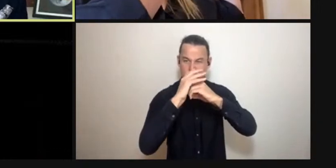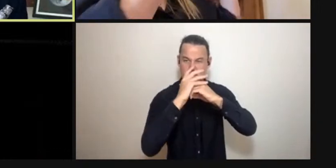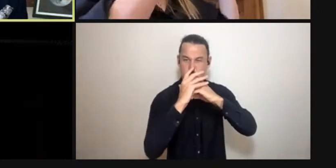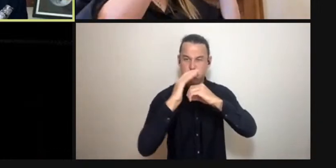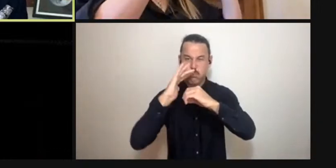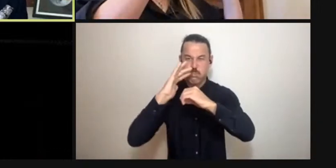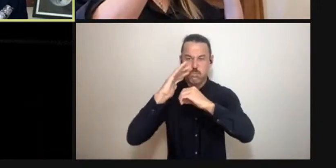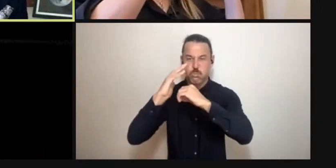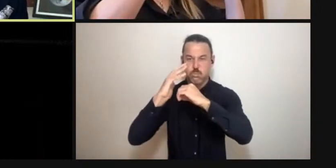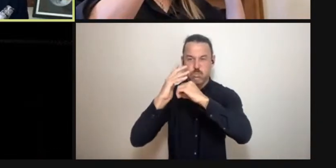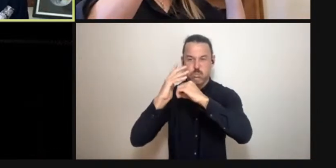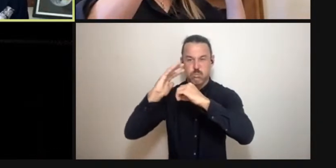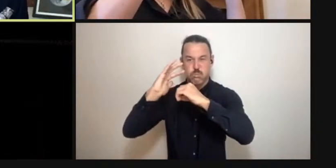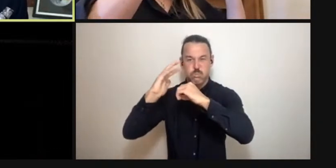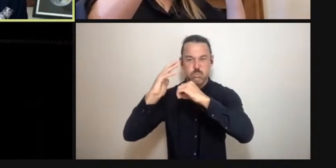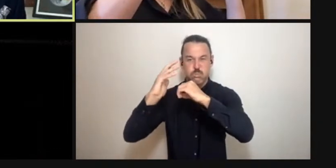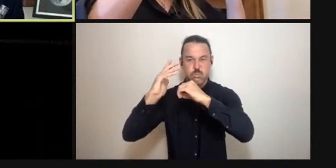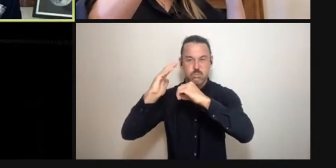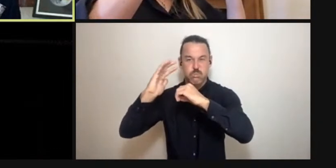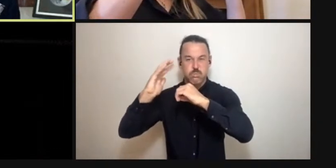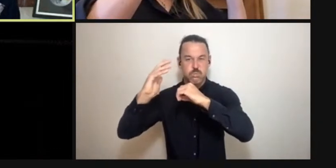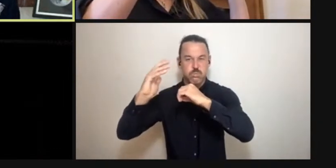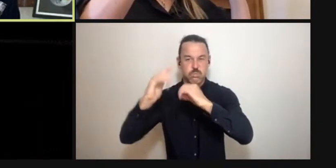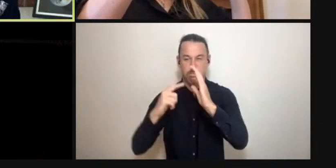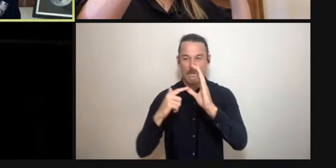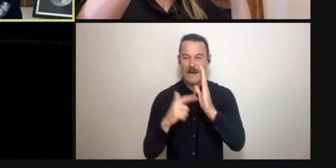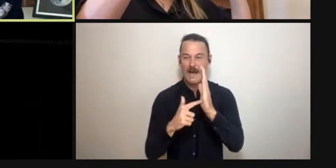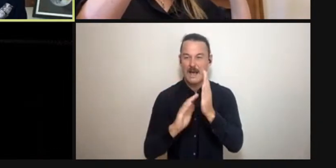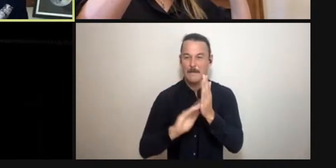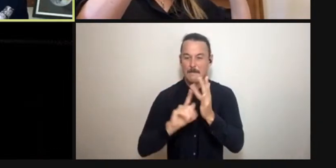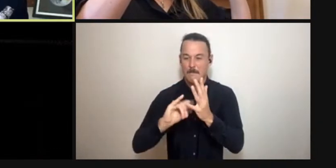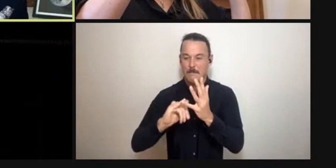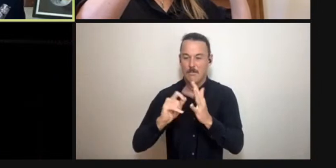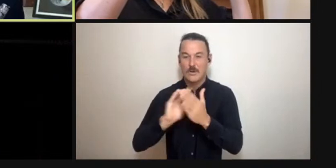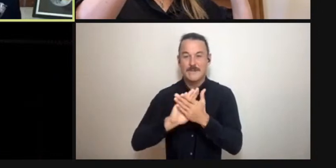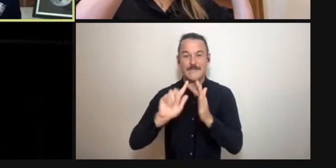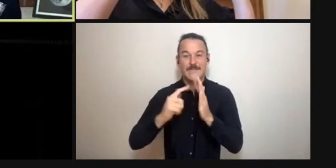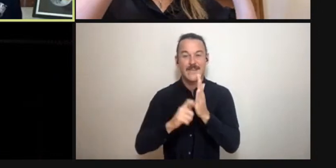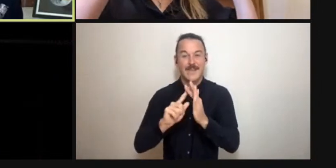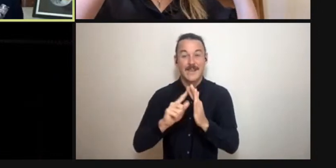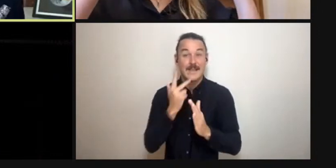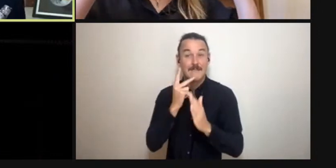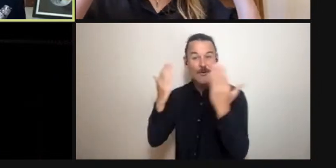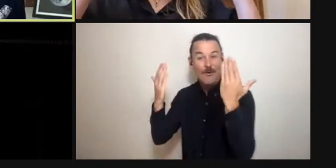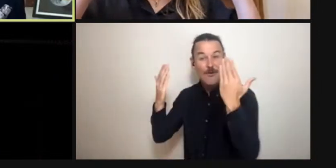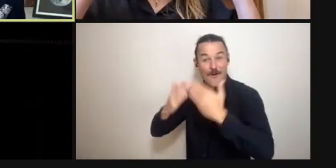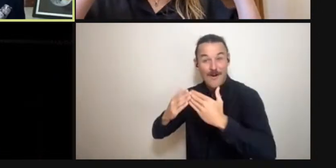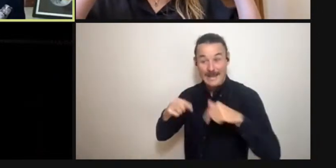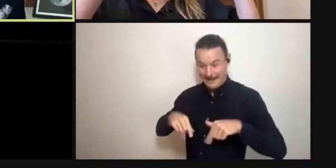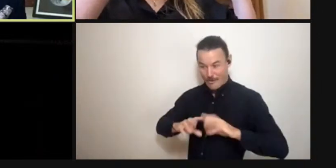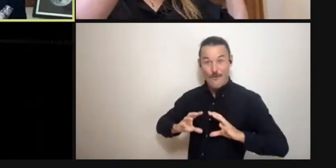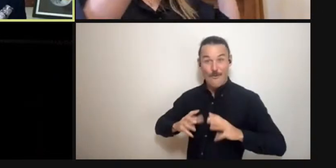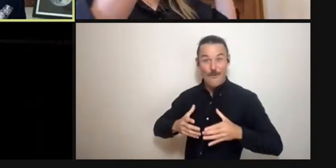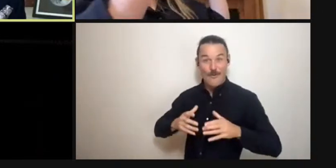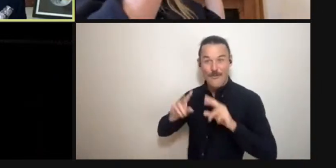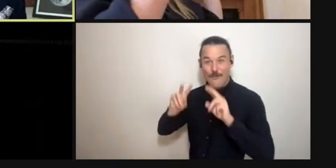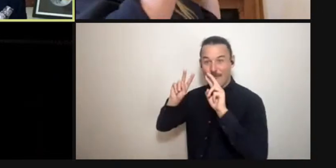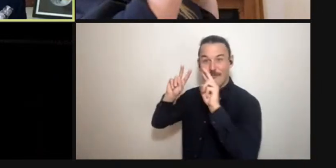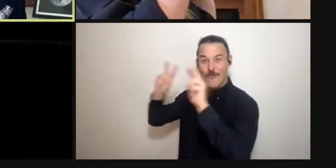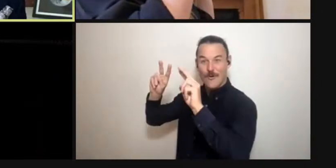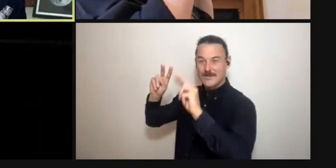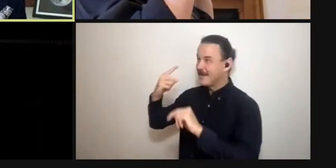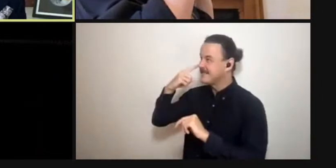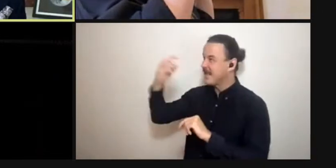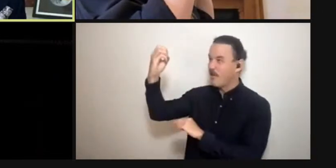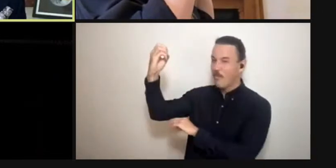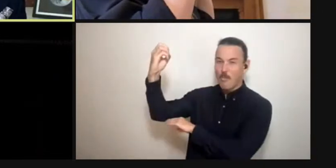to us in the night sky, either early morning or at this point early evening, so the sun just sets, and close to where the sun has